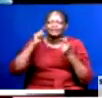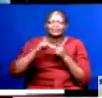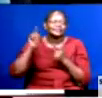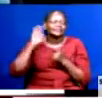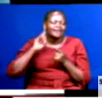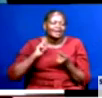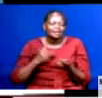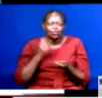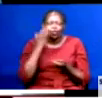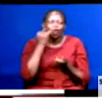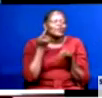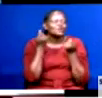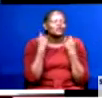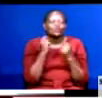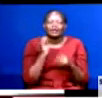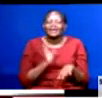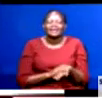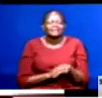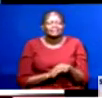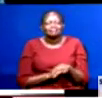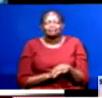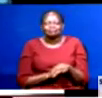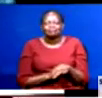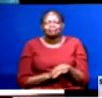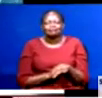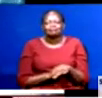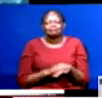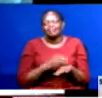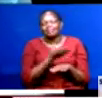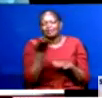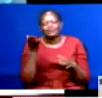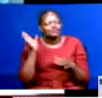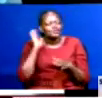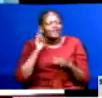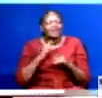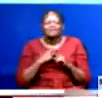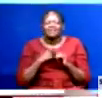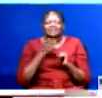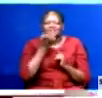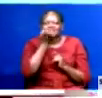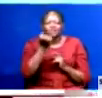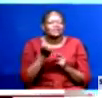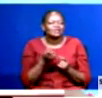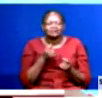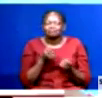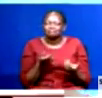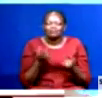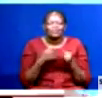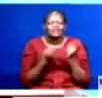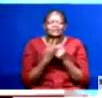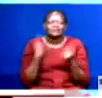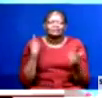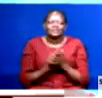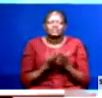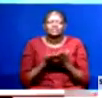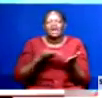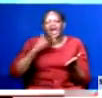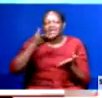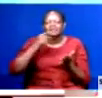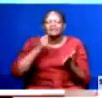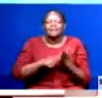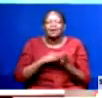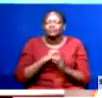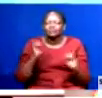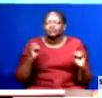get audience from December up to now, we have not gotten any response to our letters. First, we have the cohort that was posted